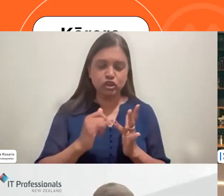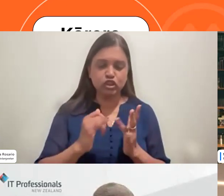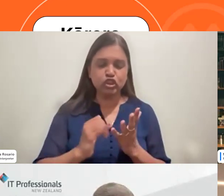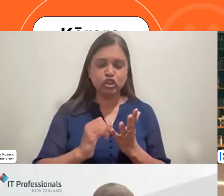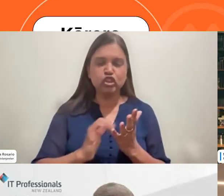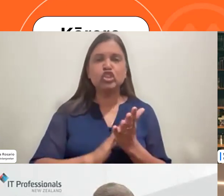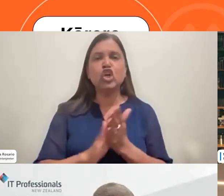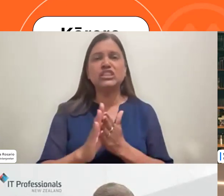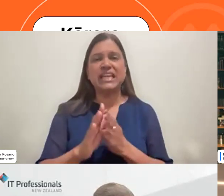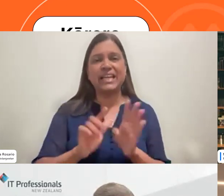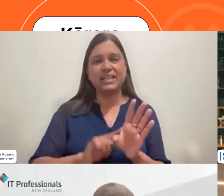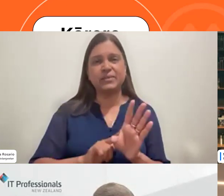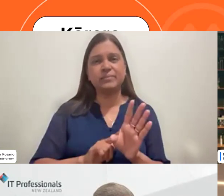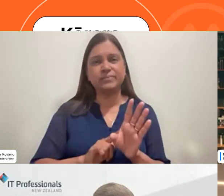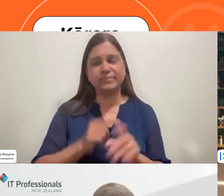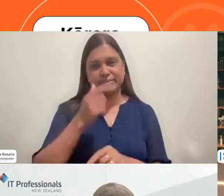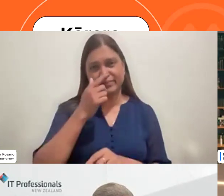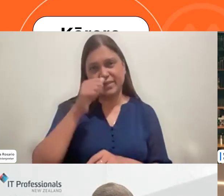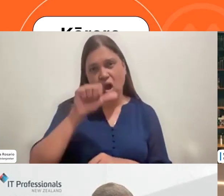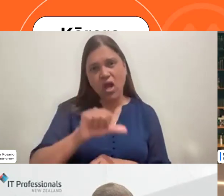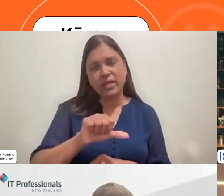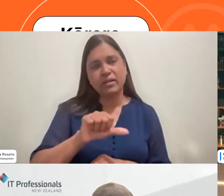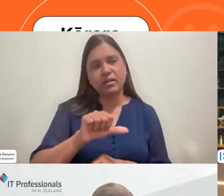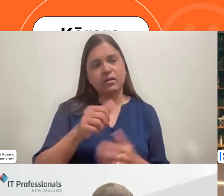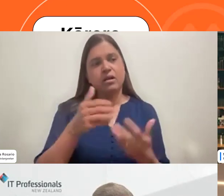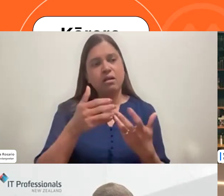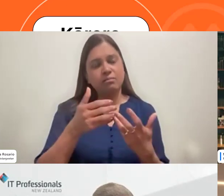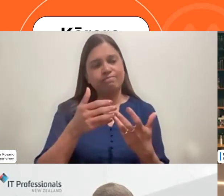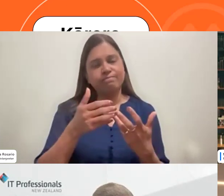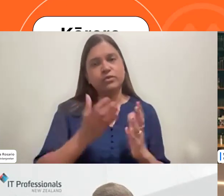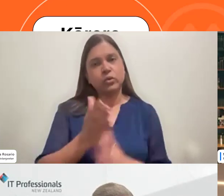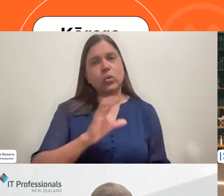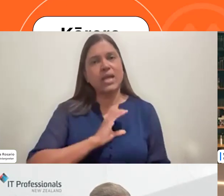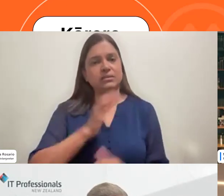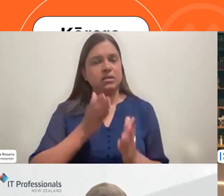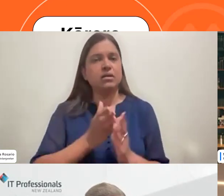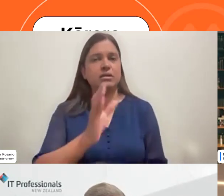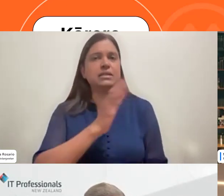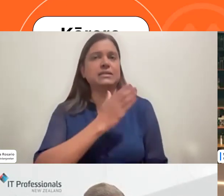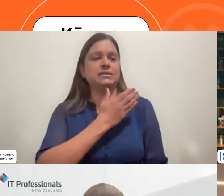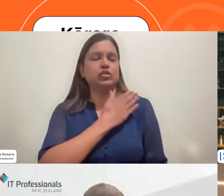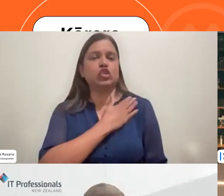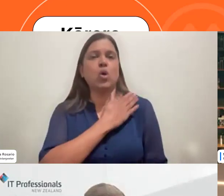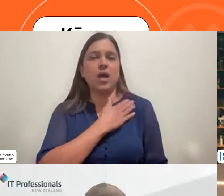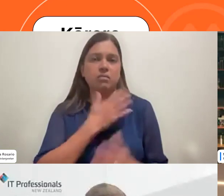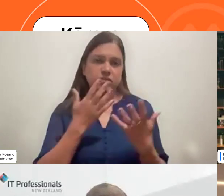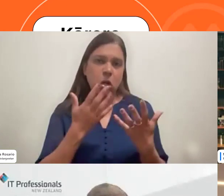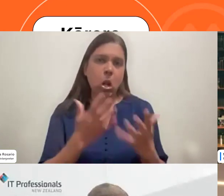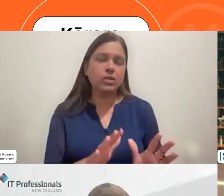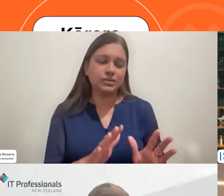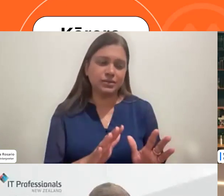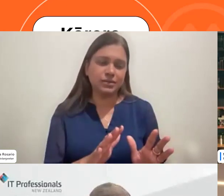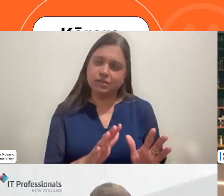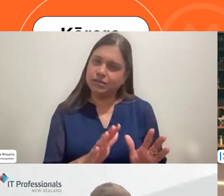and lost his shoulder in that whole journey. And just seeing